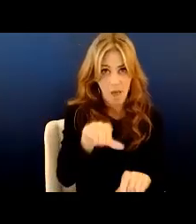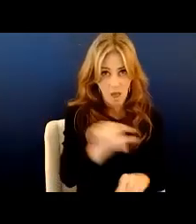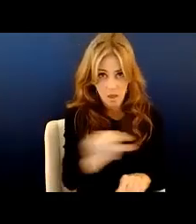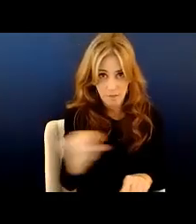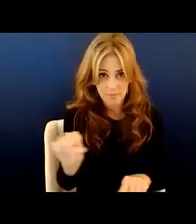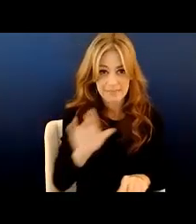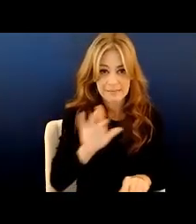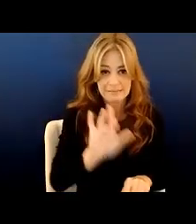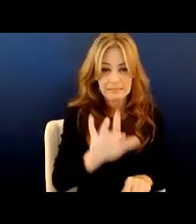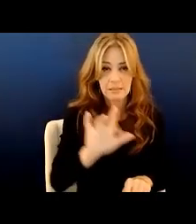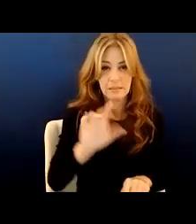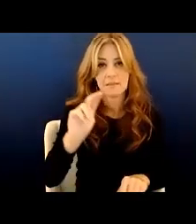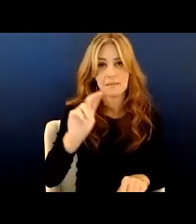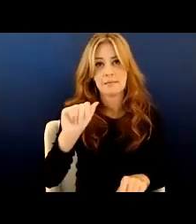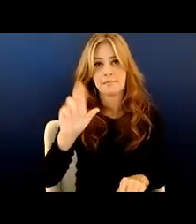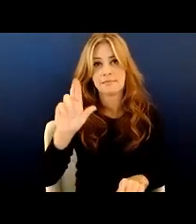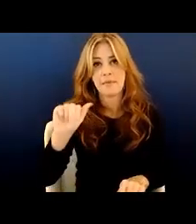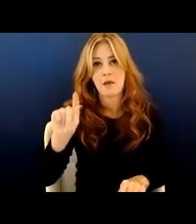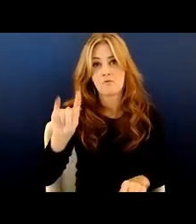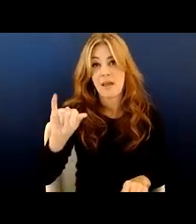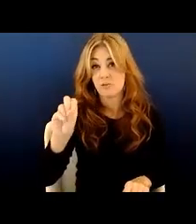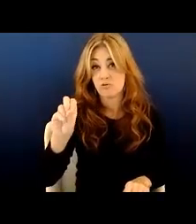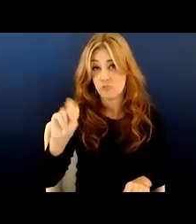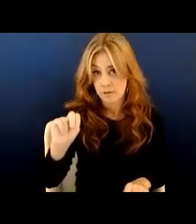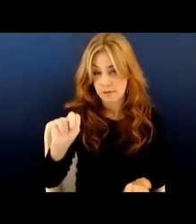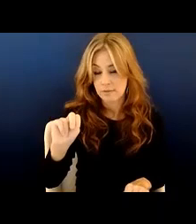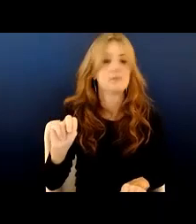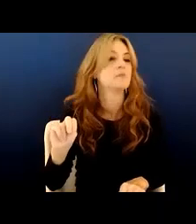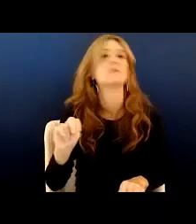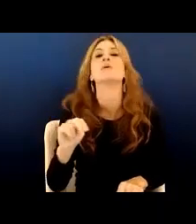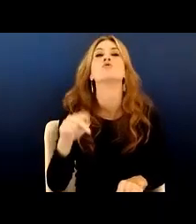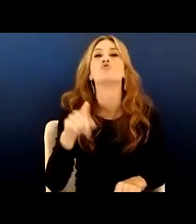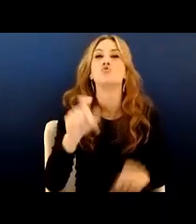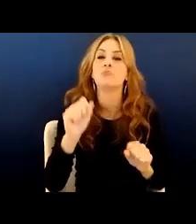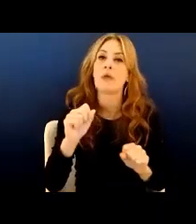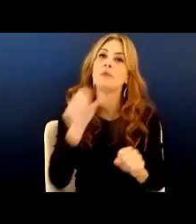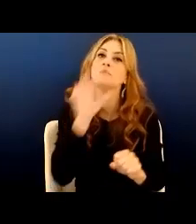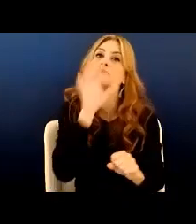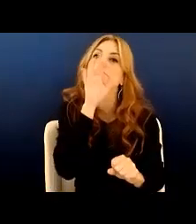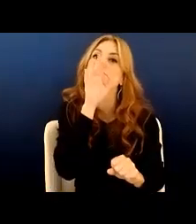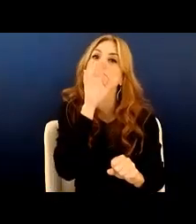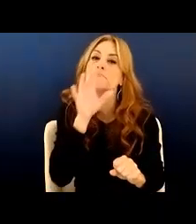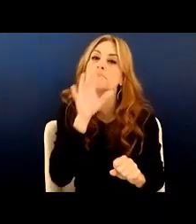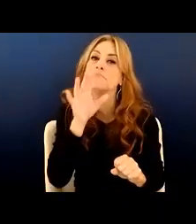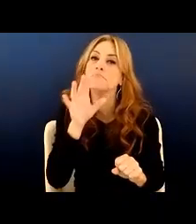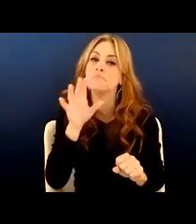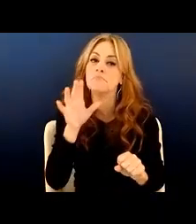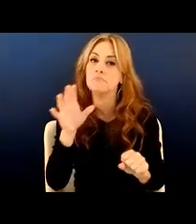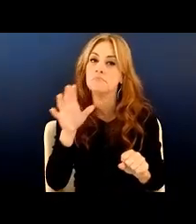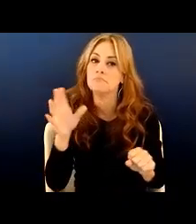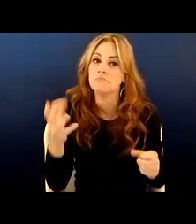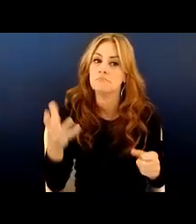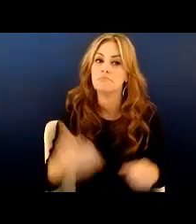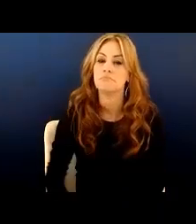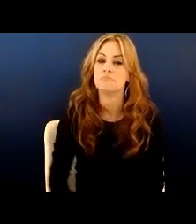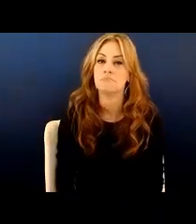template, and it will allow you to present your poster as a whole.